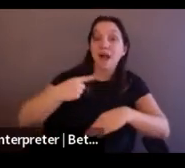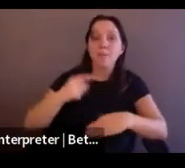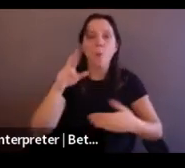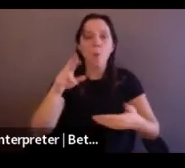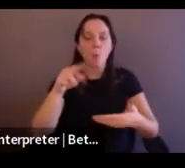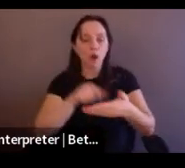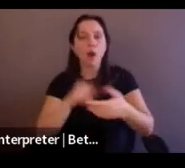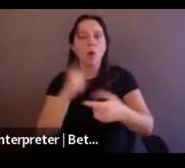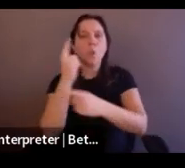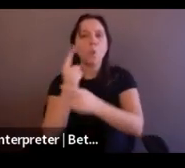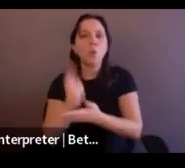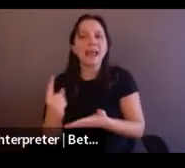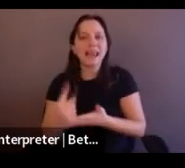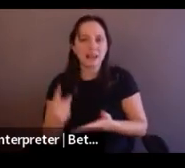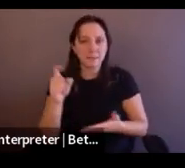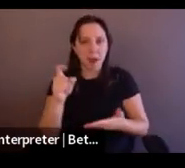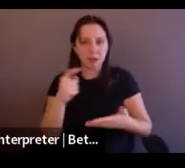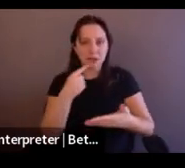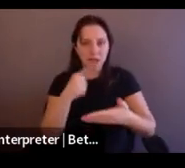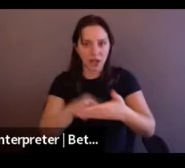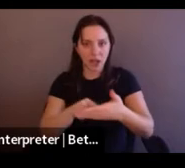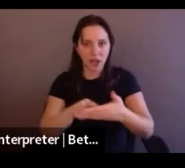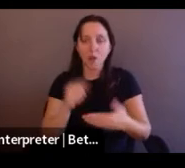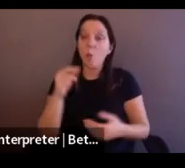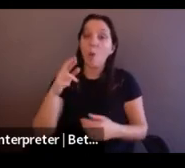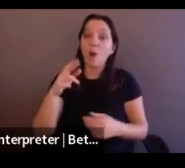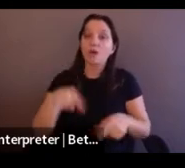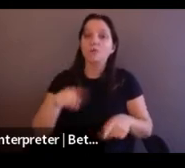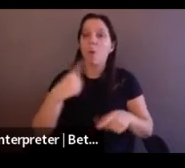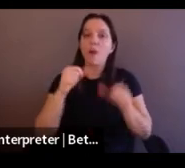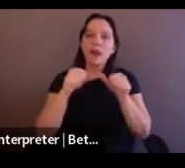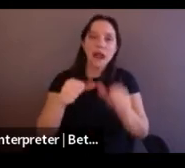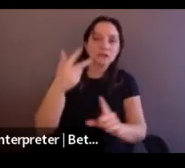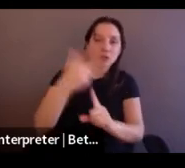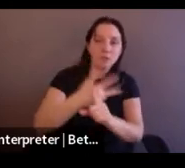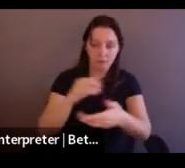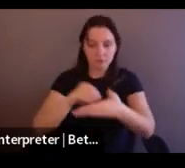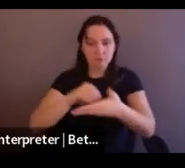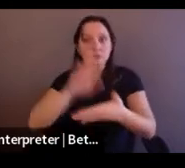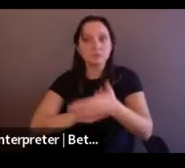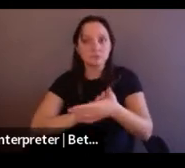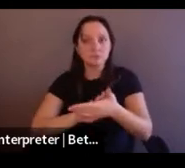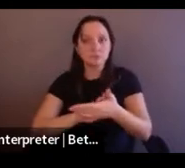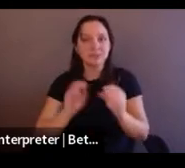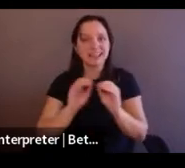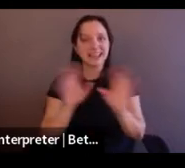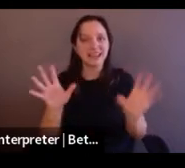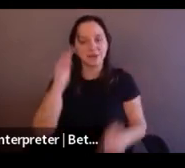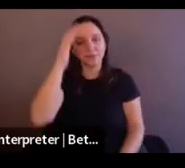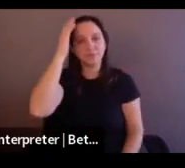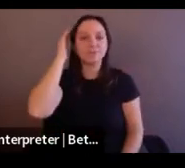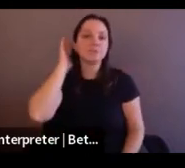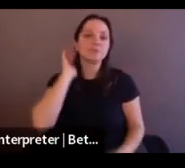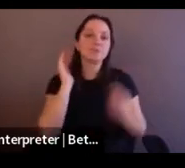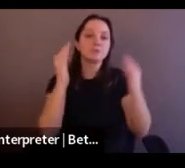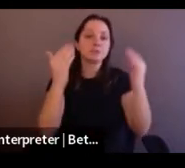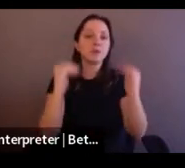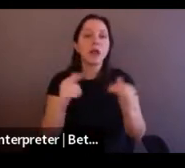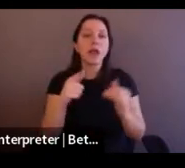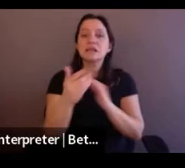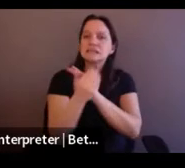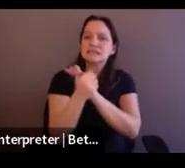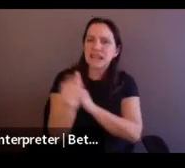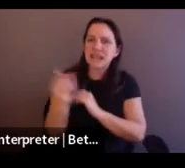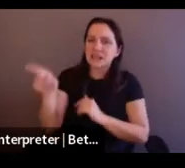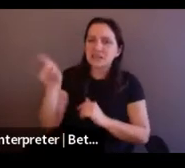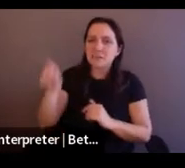it. Does it have a 3-month time frame? You know, reflecting on that a little bit. What are the required skills and experience that